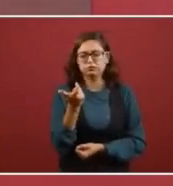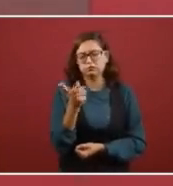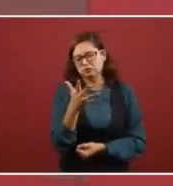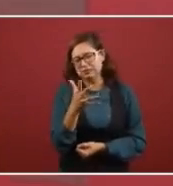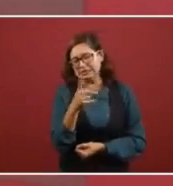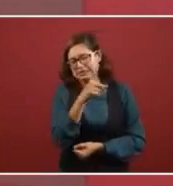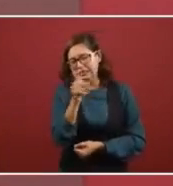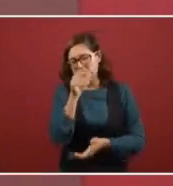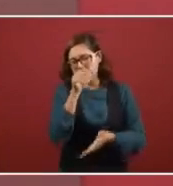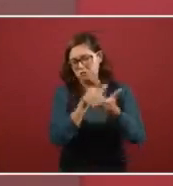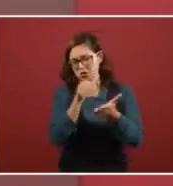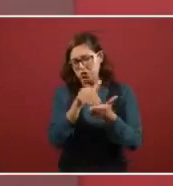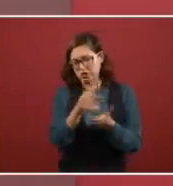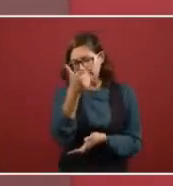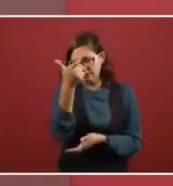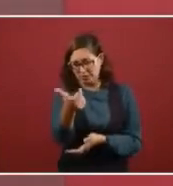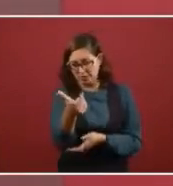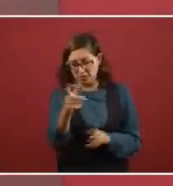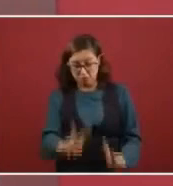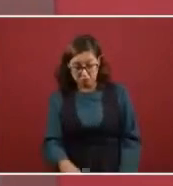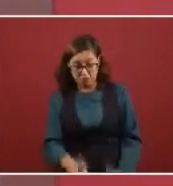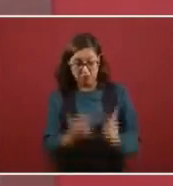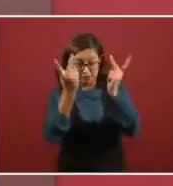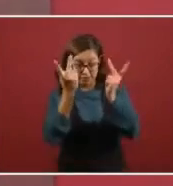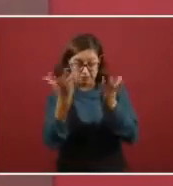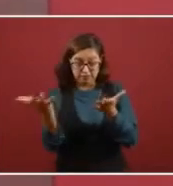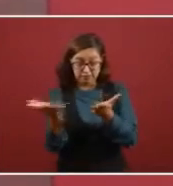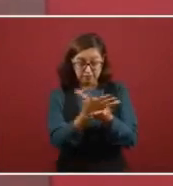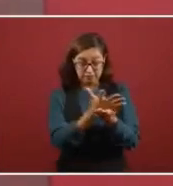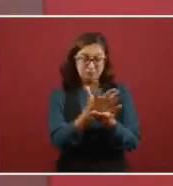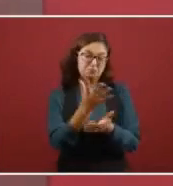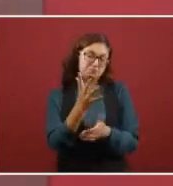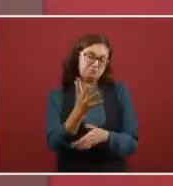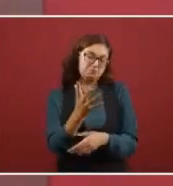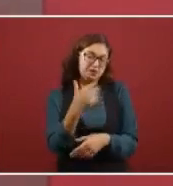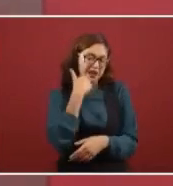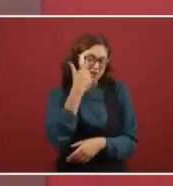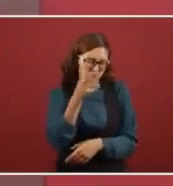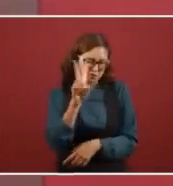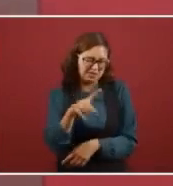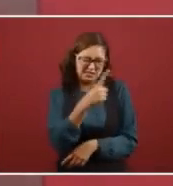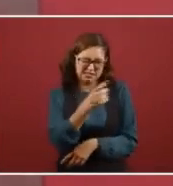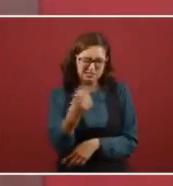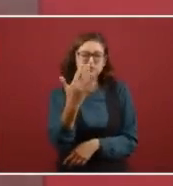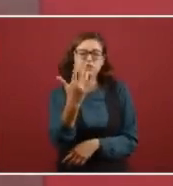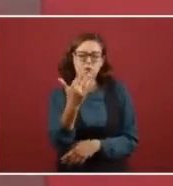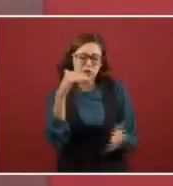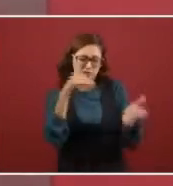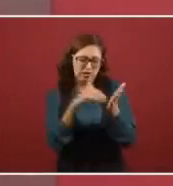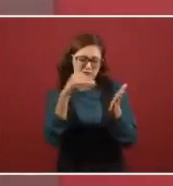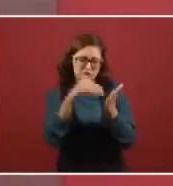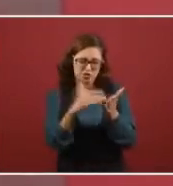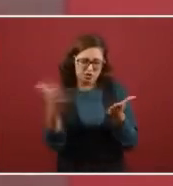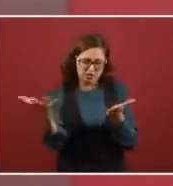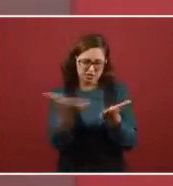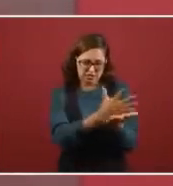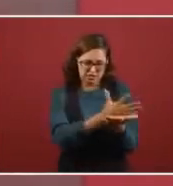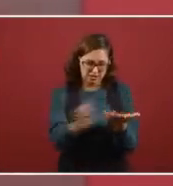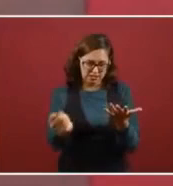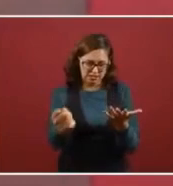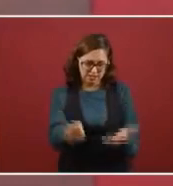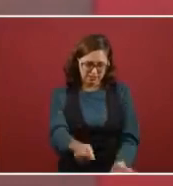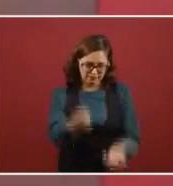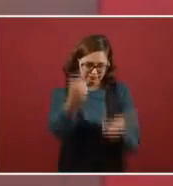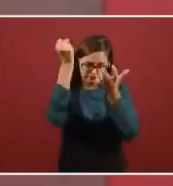unos 100 millones, and that is valued at about 100 million, 150, and if it were sold at 150, vamos a apoyar